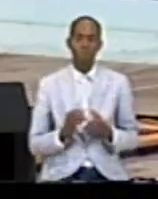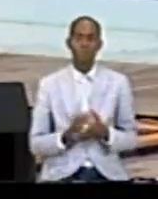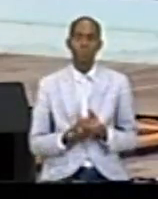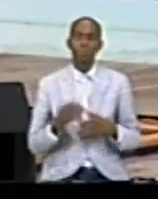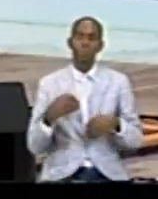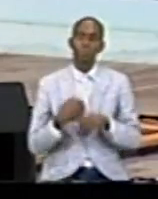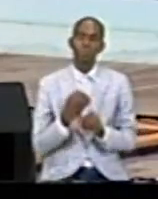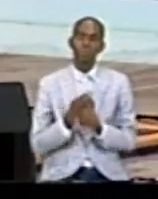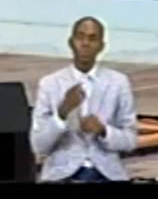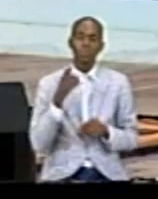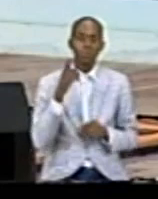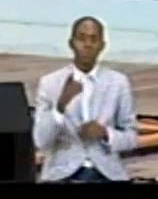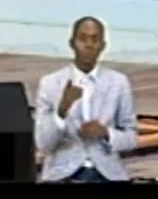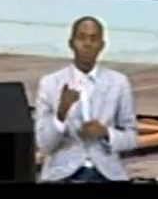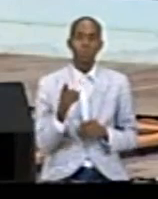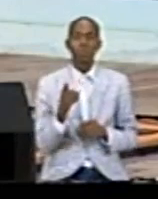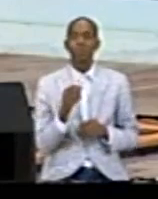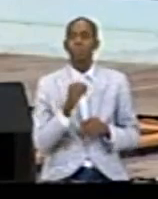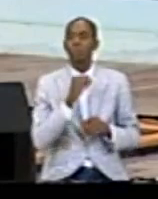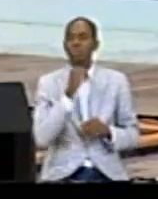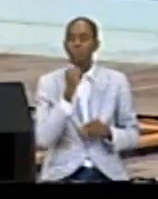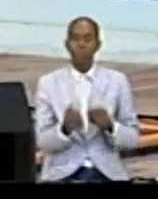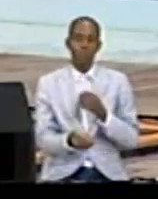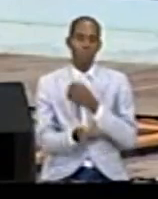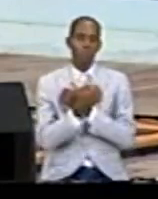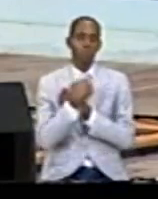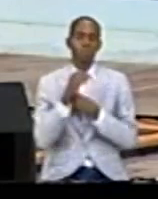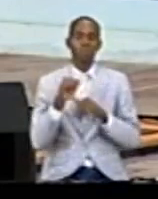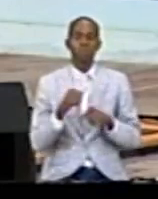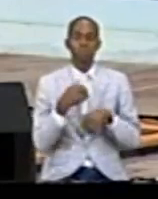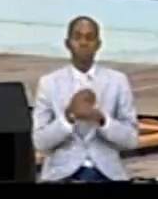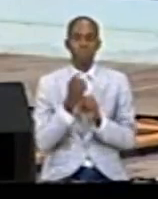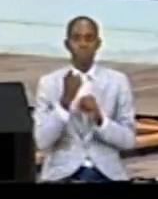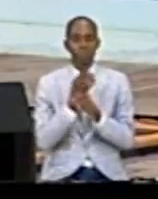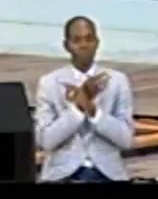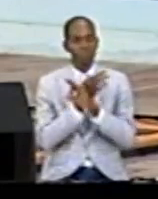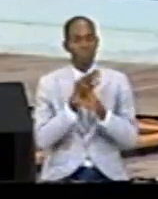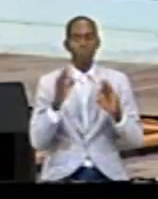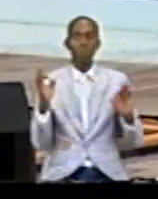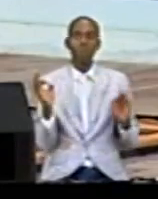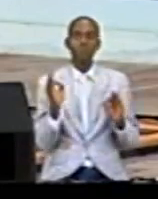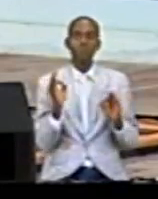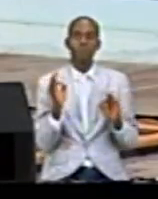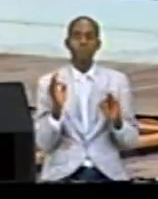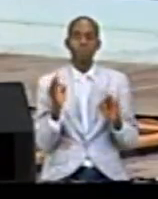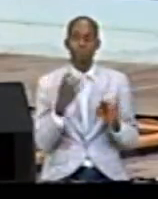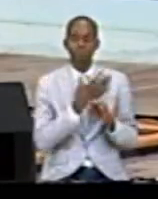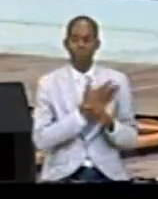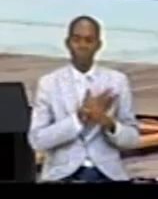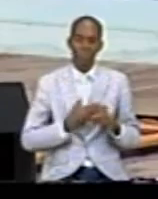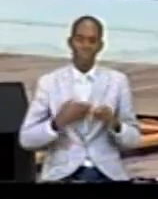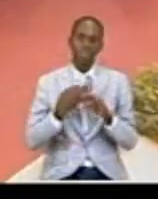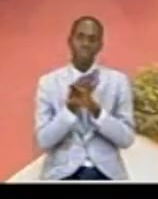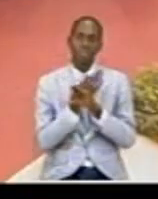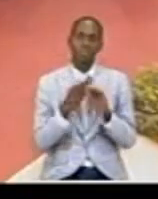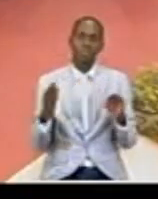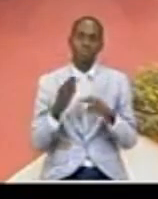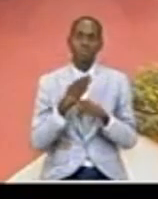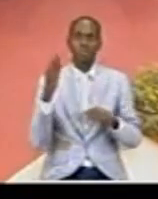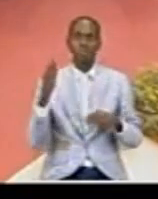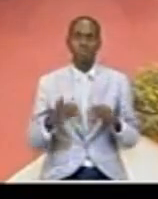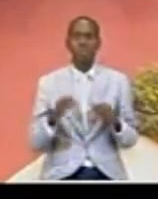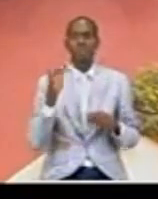make you unconquerable, make you free, and free